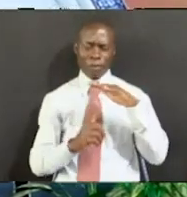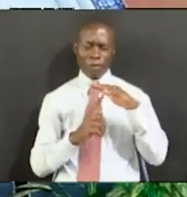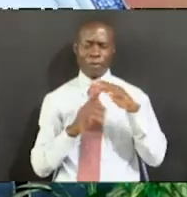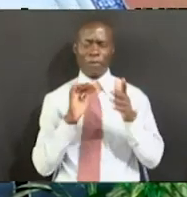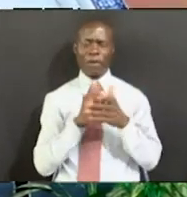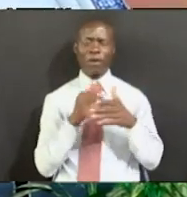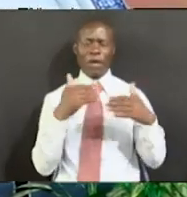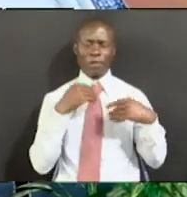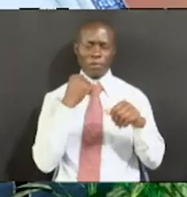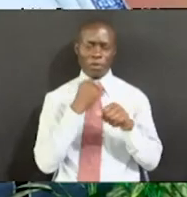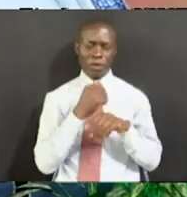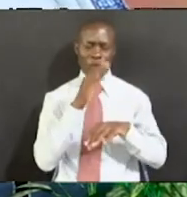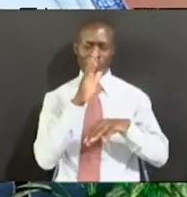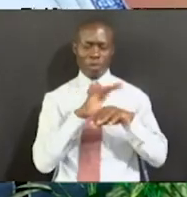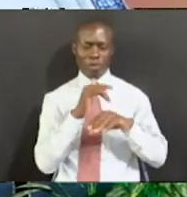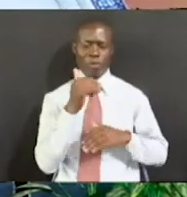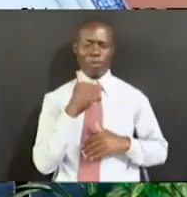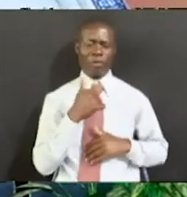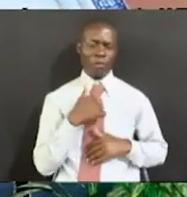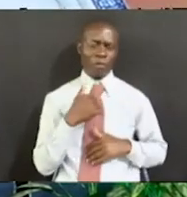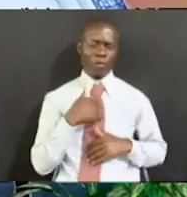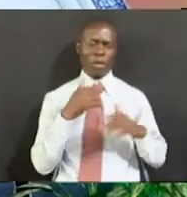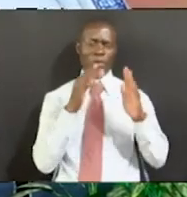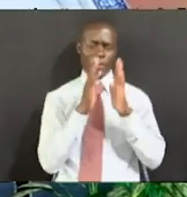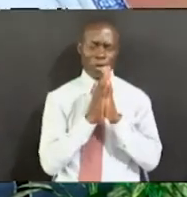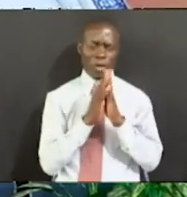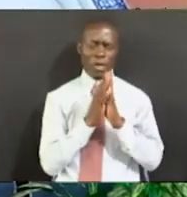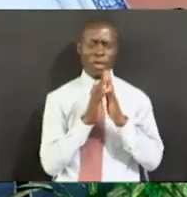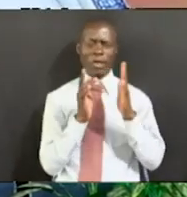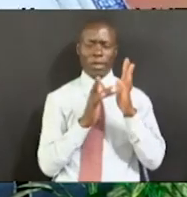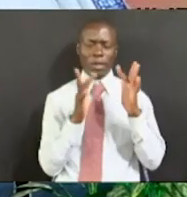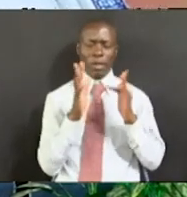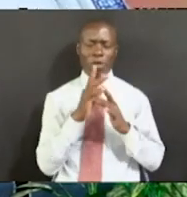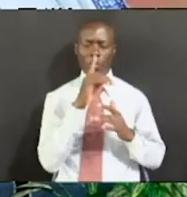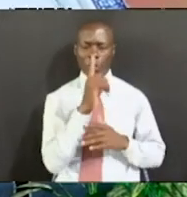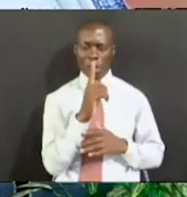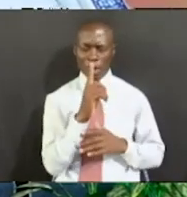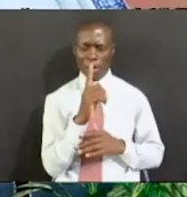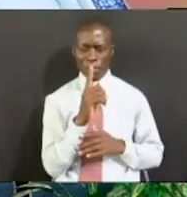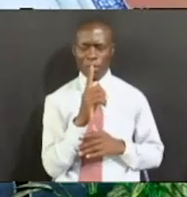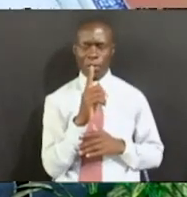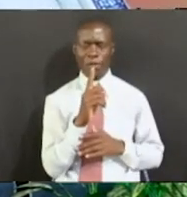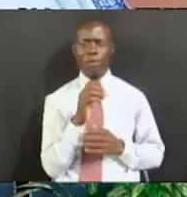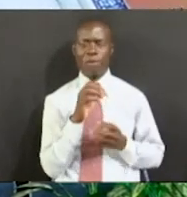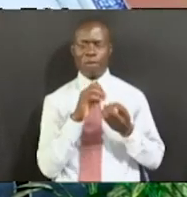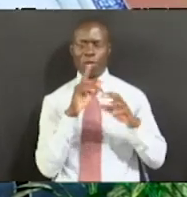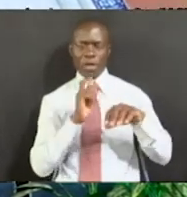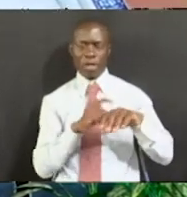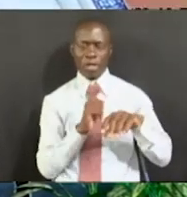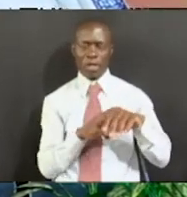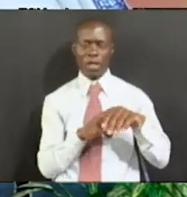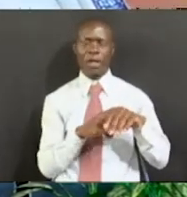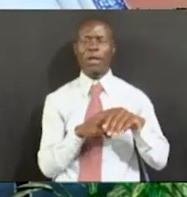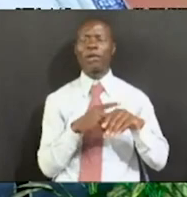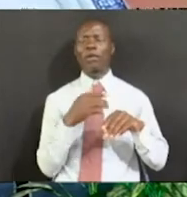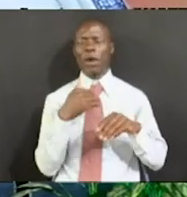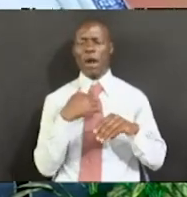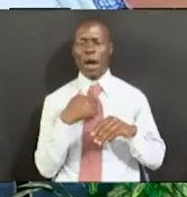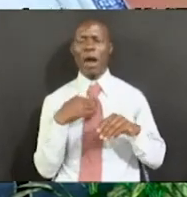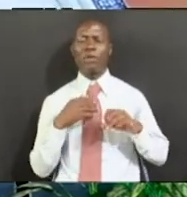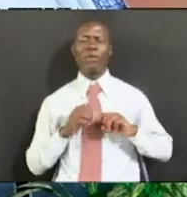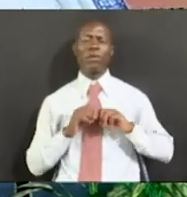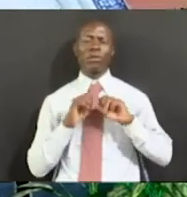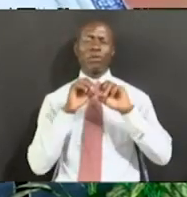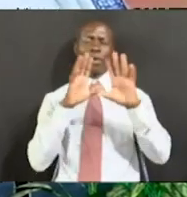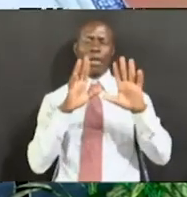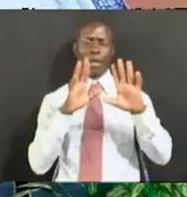me into it. I pray, Jesus, one more time, that Lord, you may be able to manifest your power and